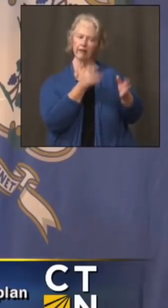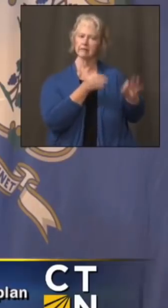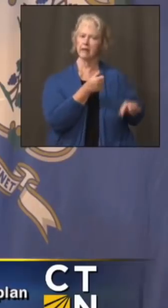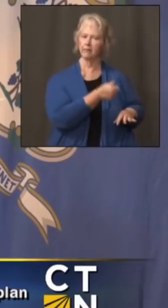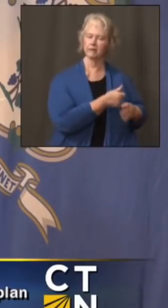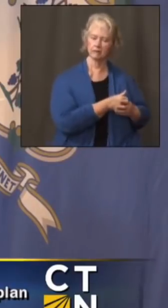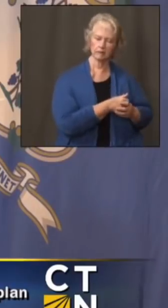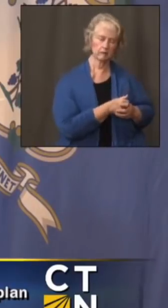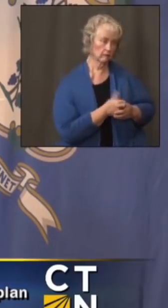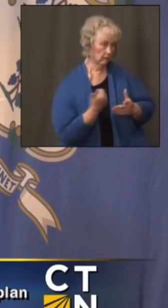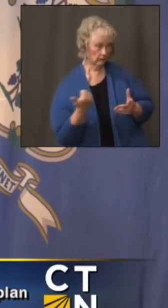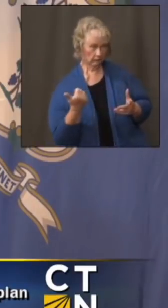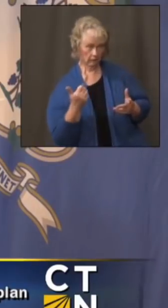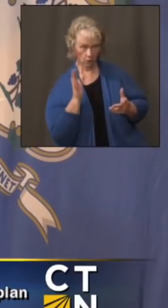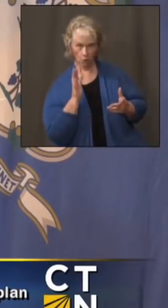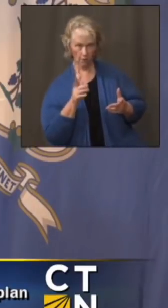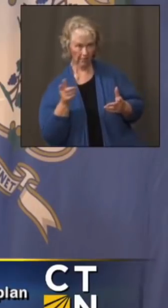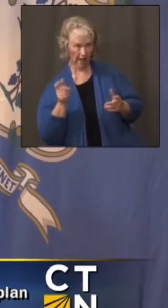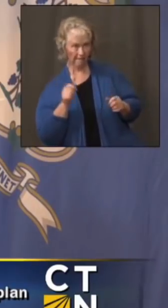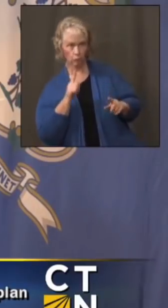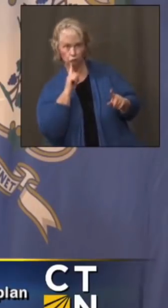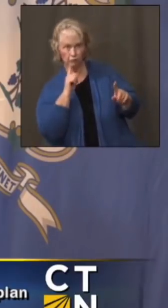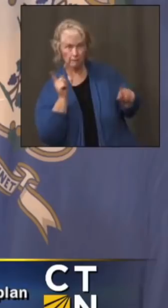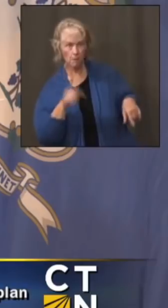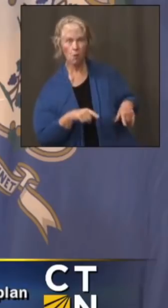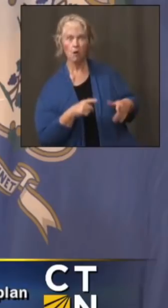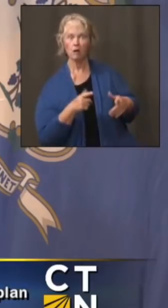But would there be any kind of reporting requirement?